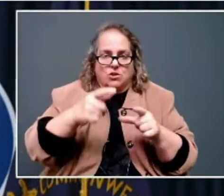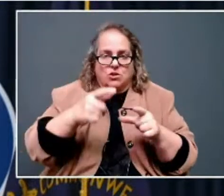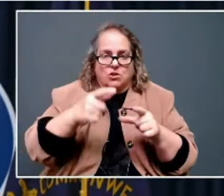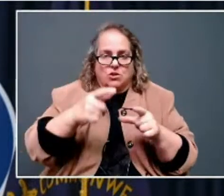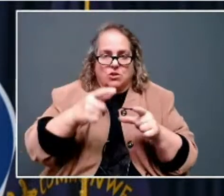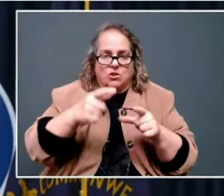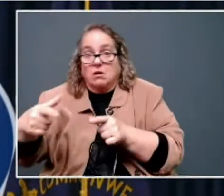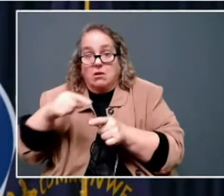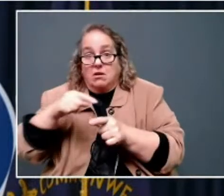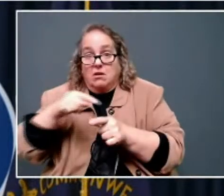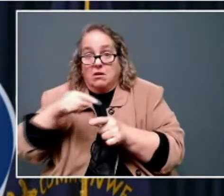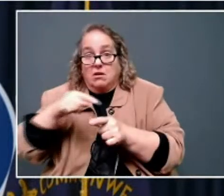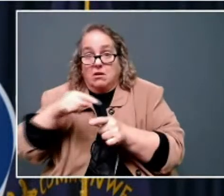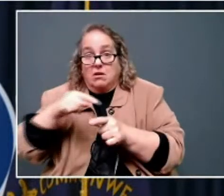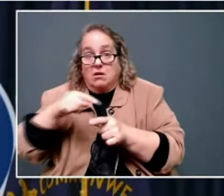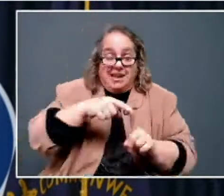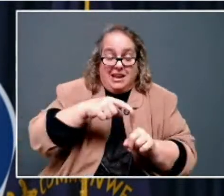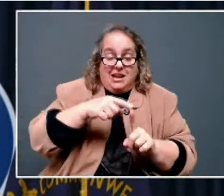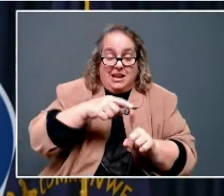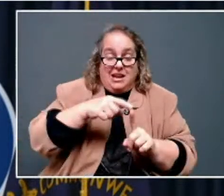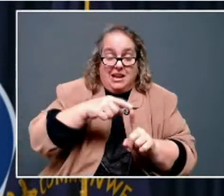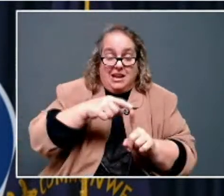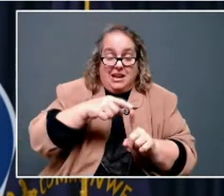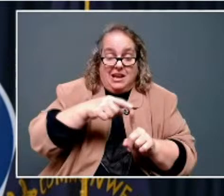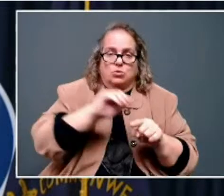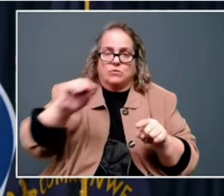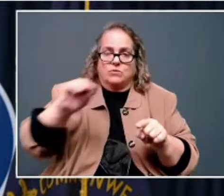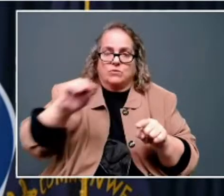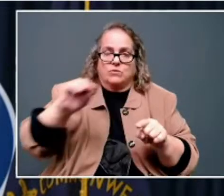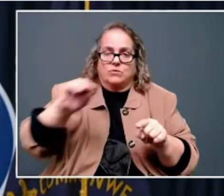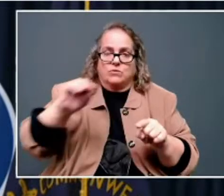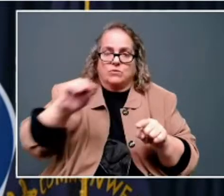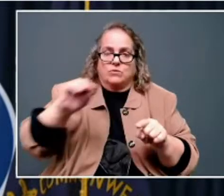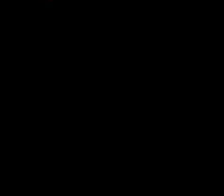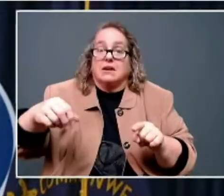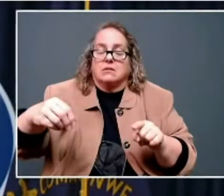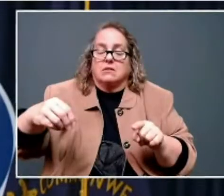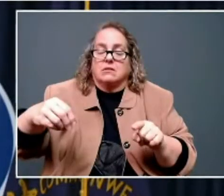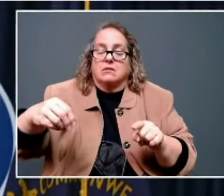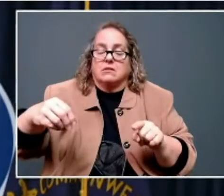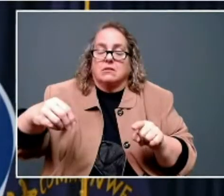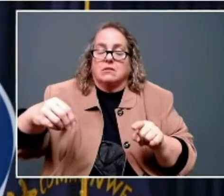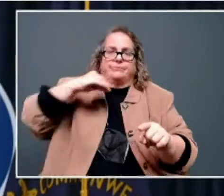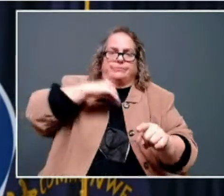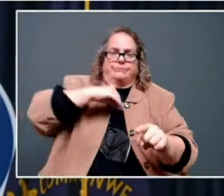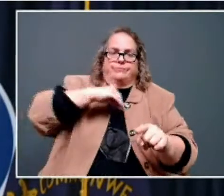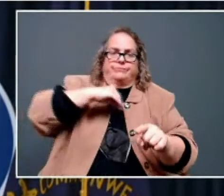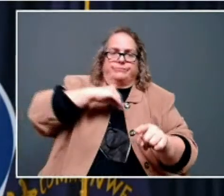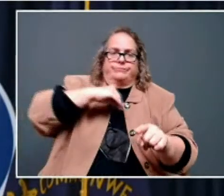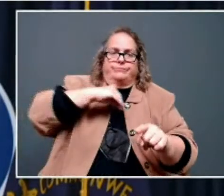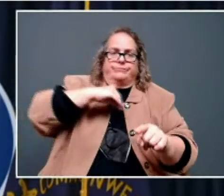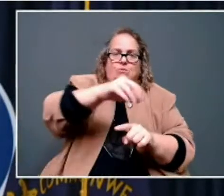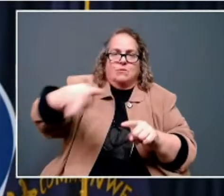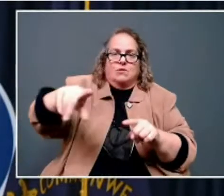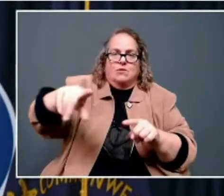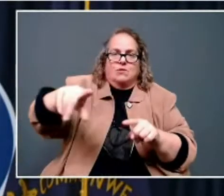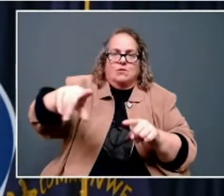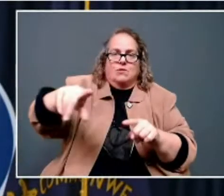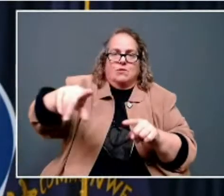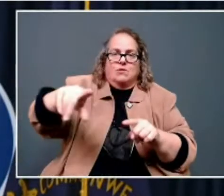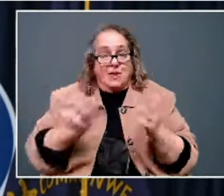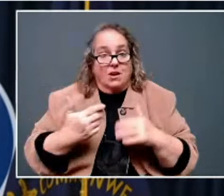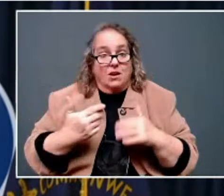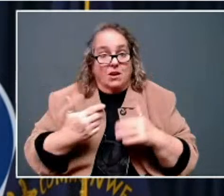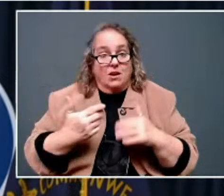bigger. Problem is here, we have a global pandemic with a national escalation of cases and